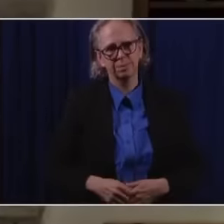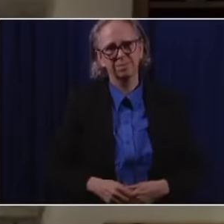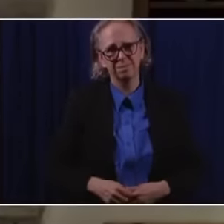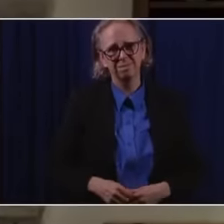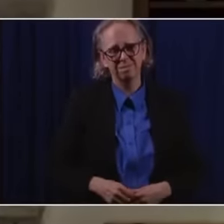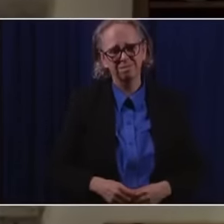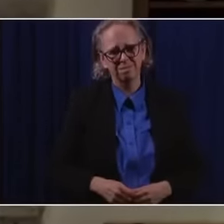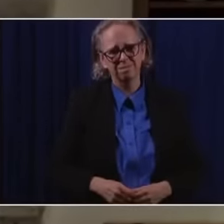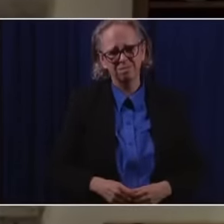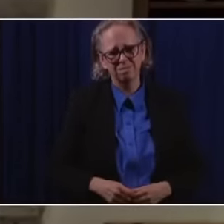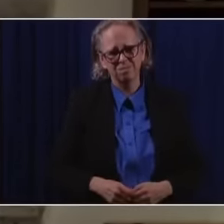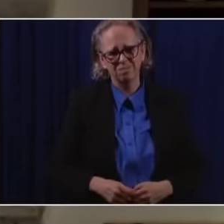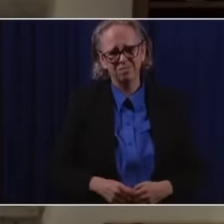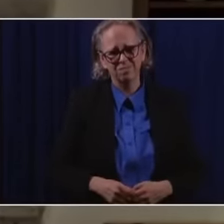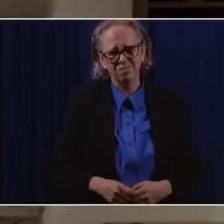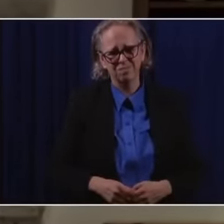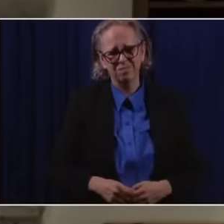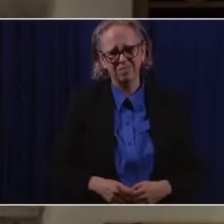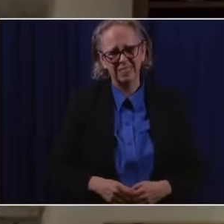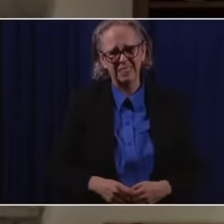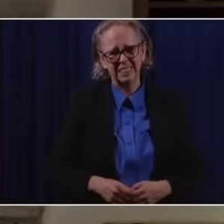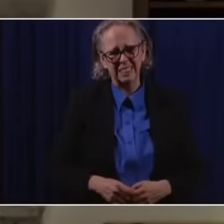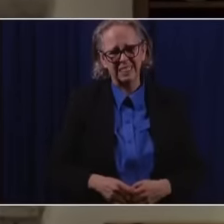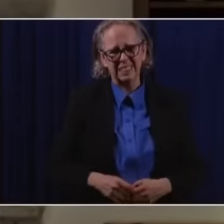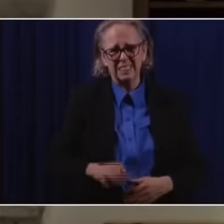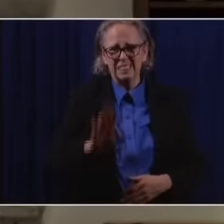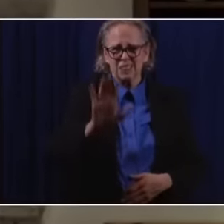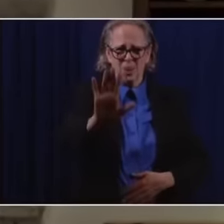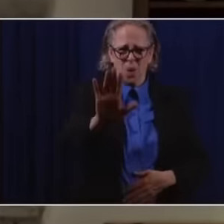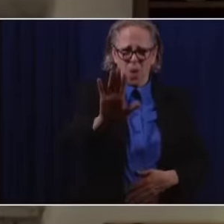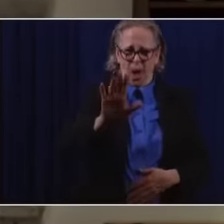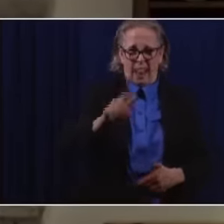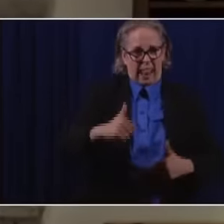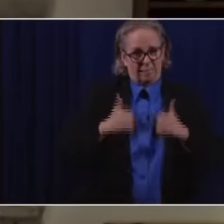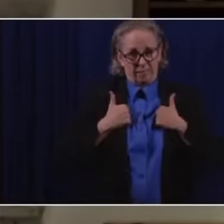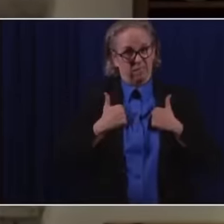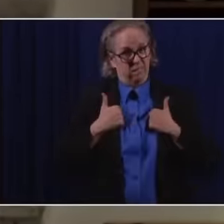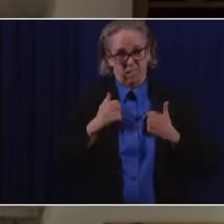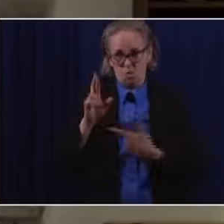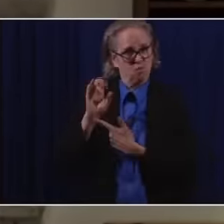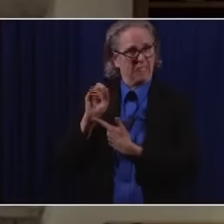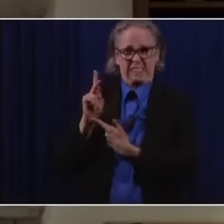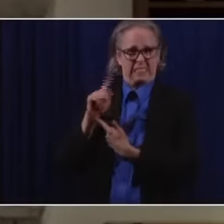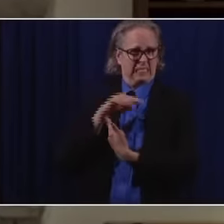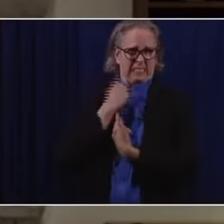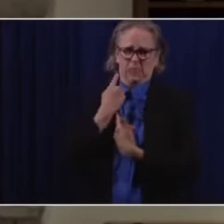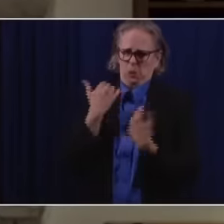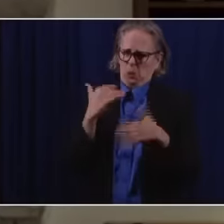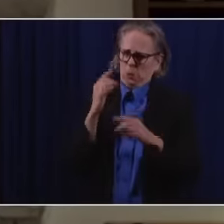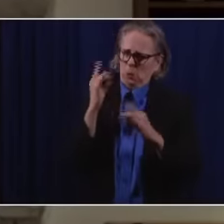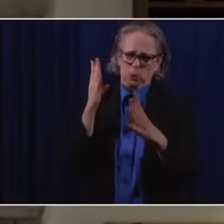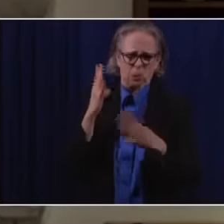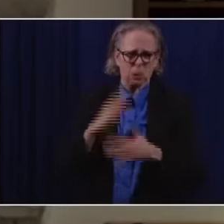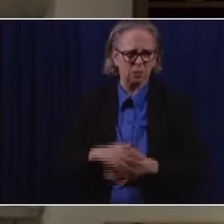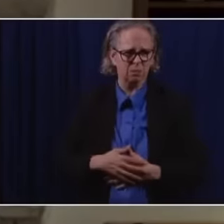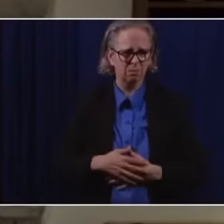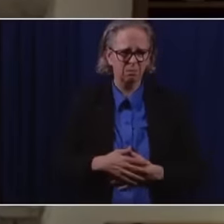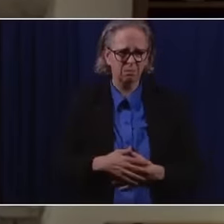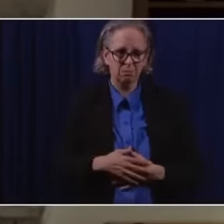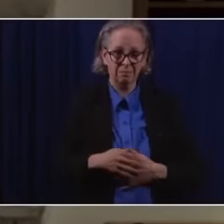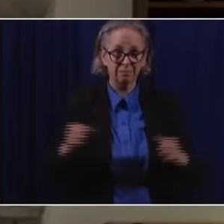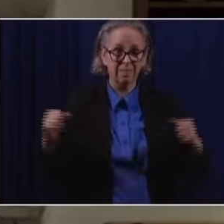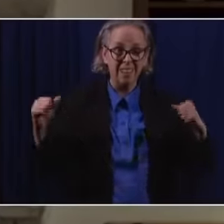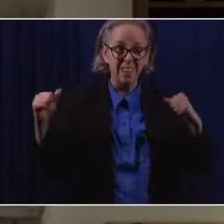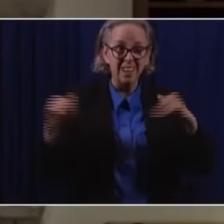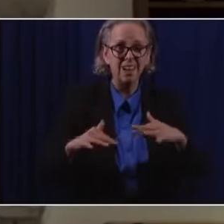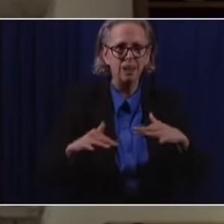This is your life that's at stake, and you don't know who's going to be there, and you don't know even